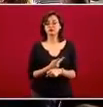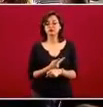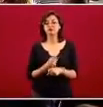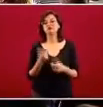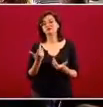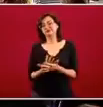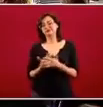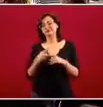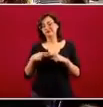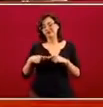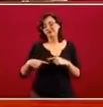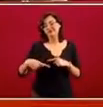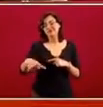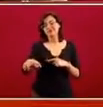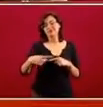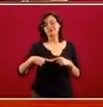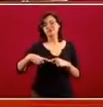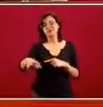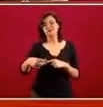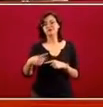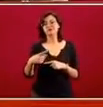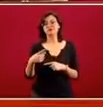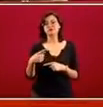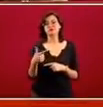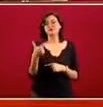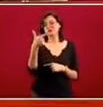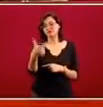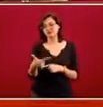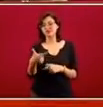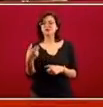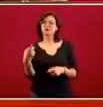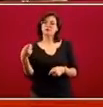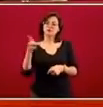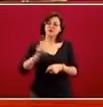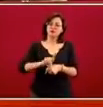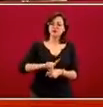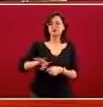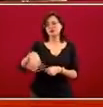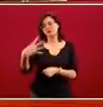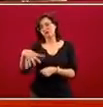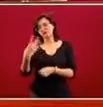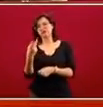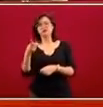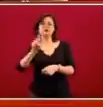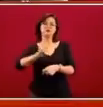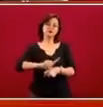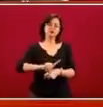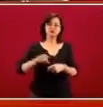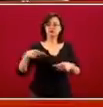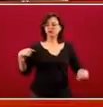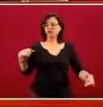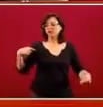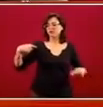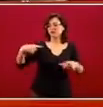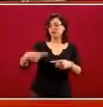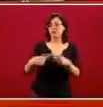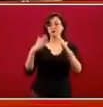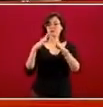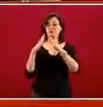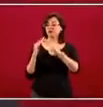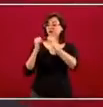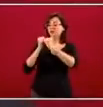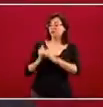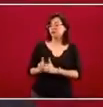After 14 days have gone by, in average 7 days after the